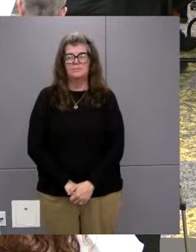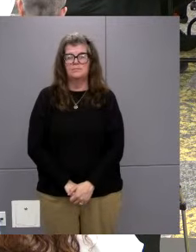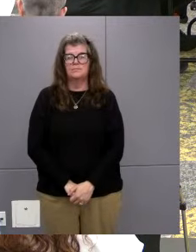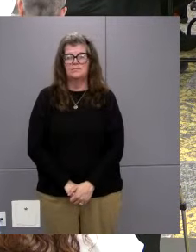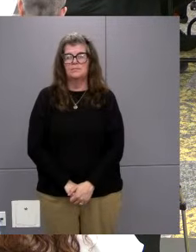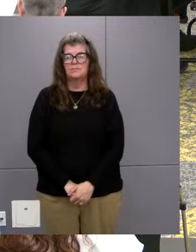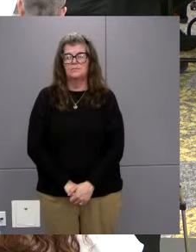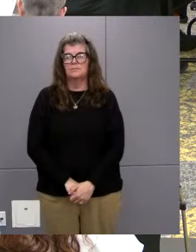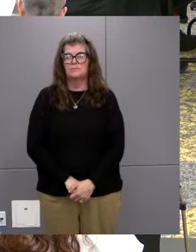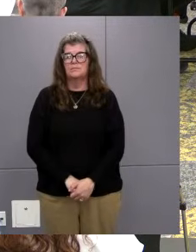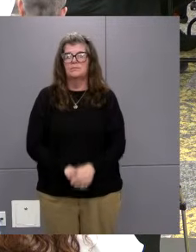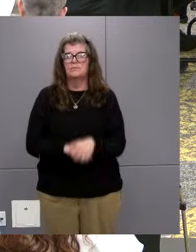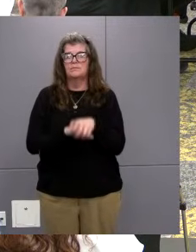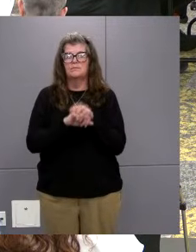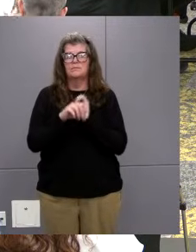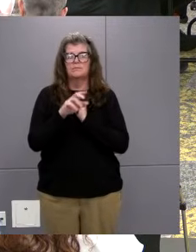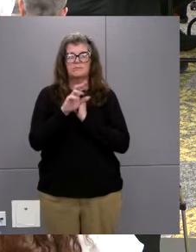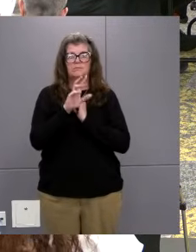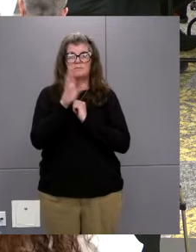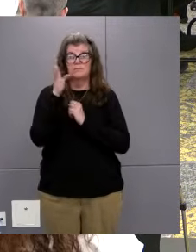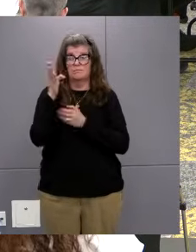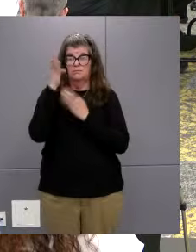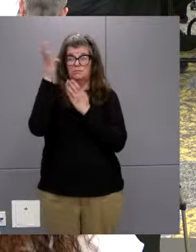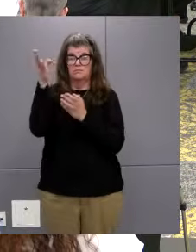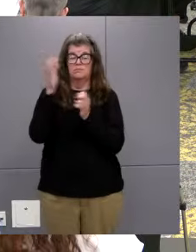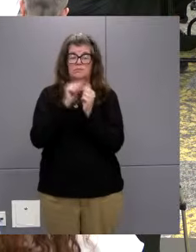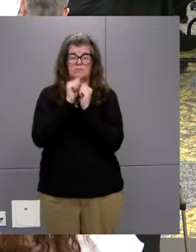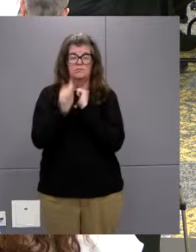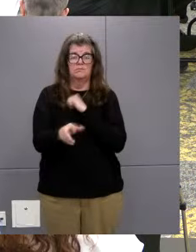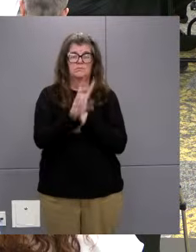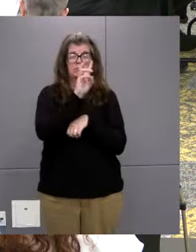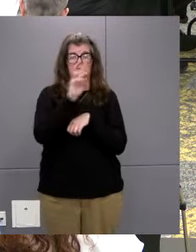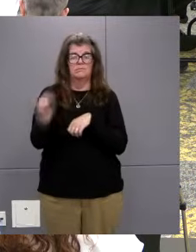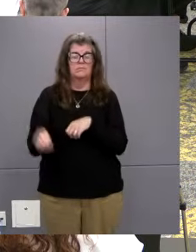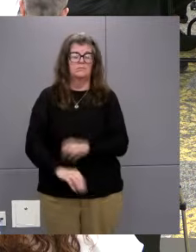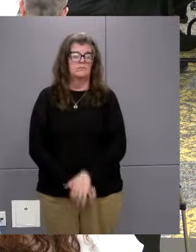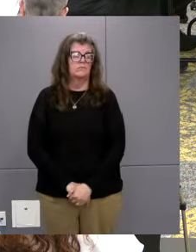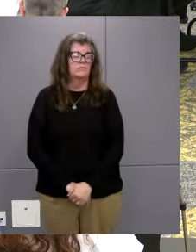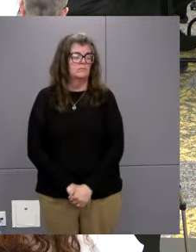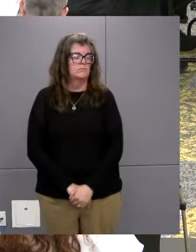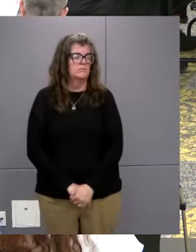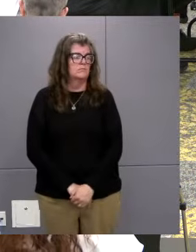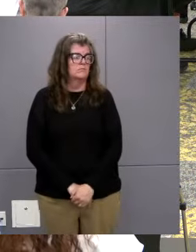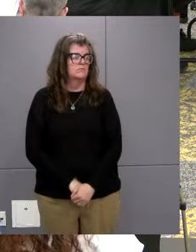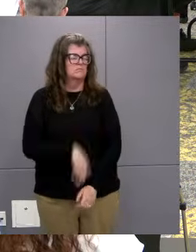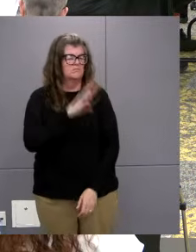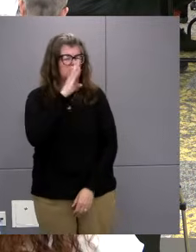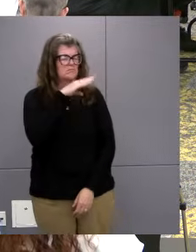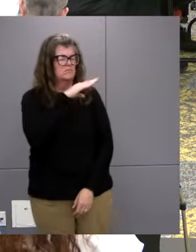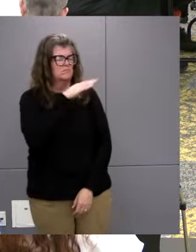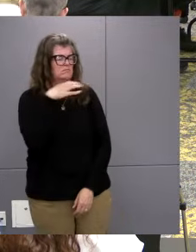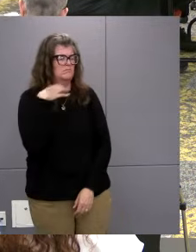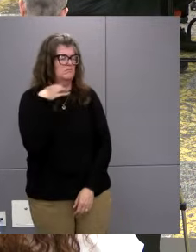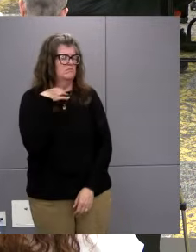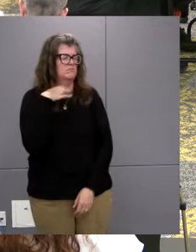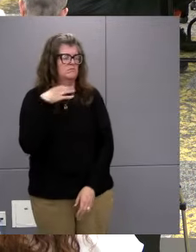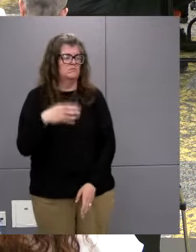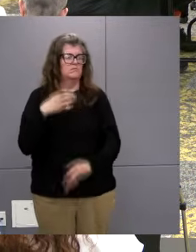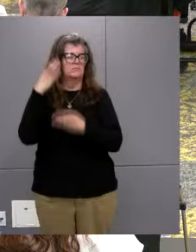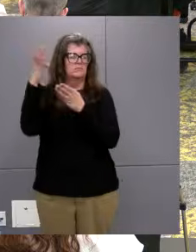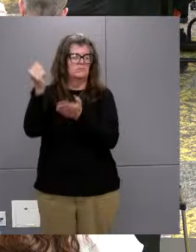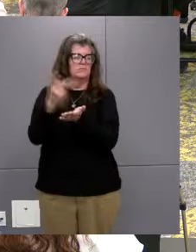That motion is passed on a roll call vote of 6-0. Mr. Chair, Yes. make a motion that we